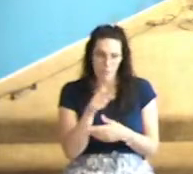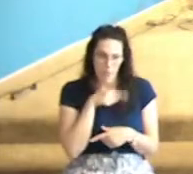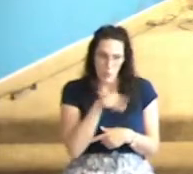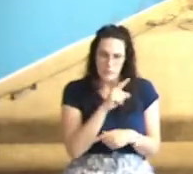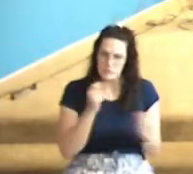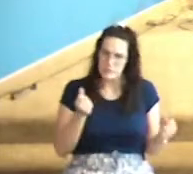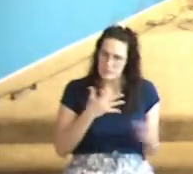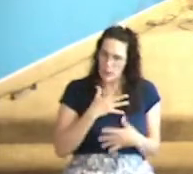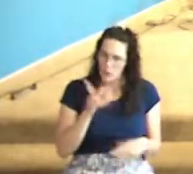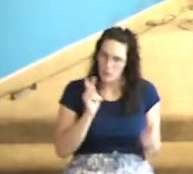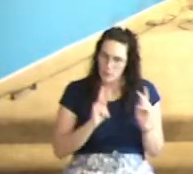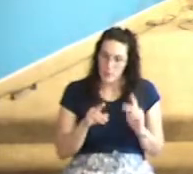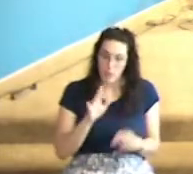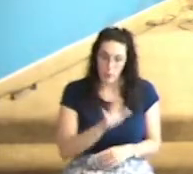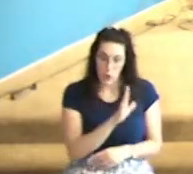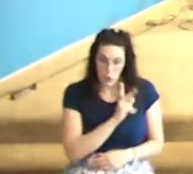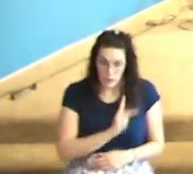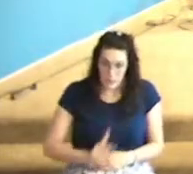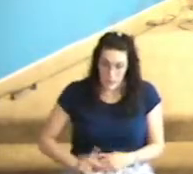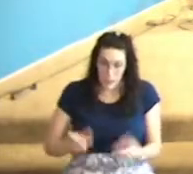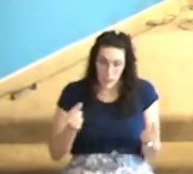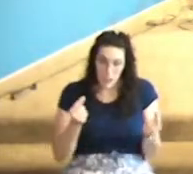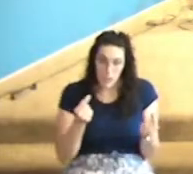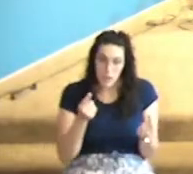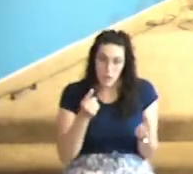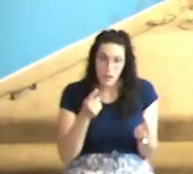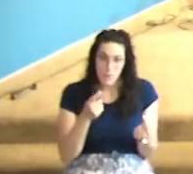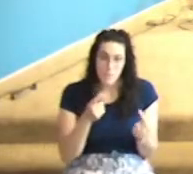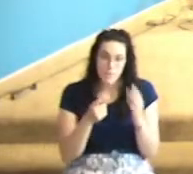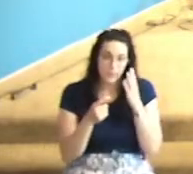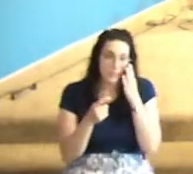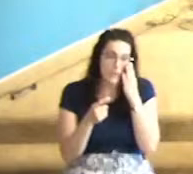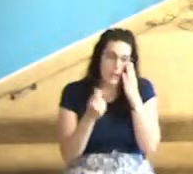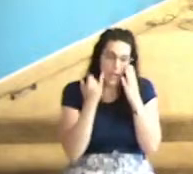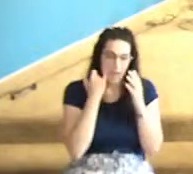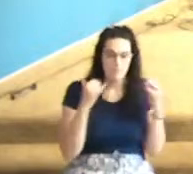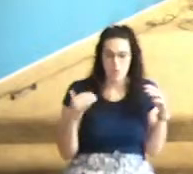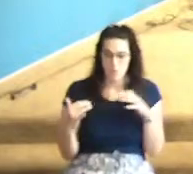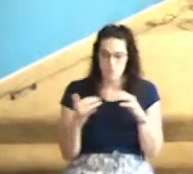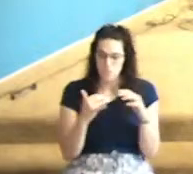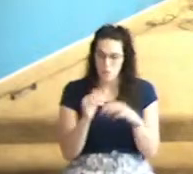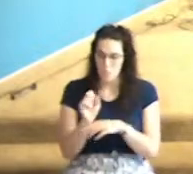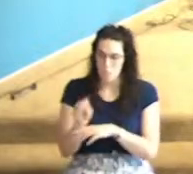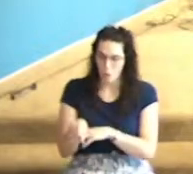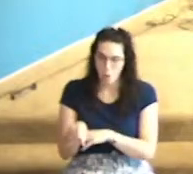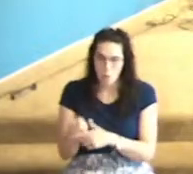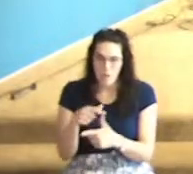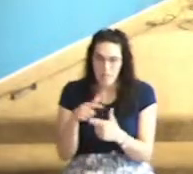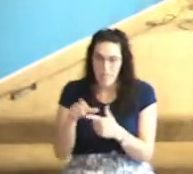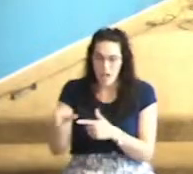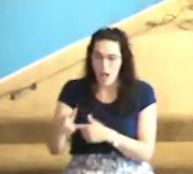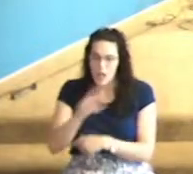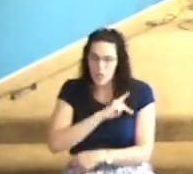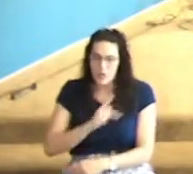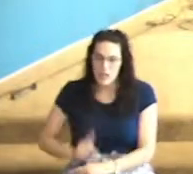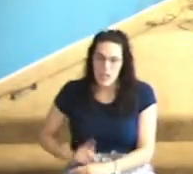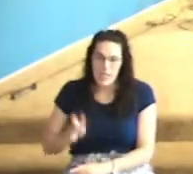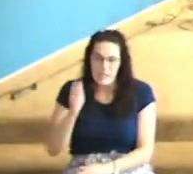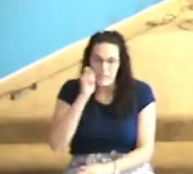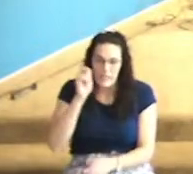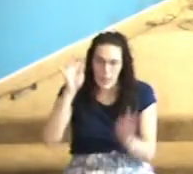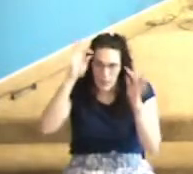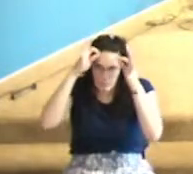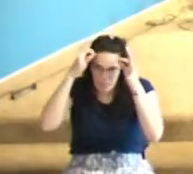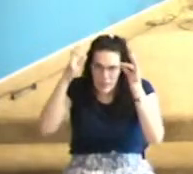Their stories were their king would take a defeated king that they'd conquered, and they would peel the skin off of their king and hang it on the